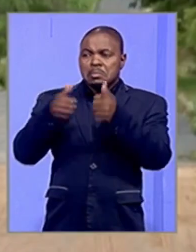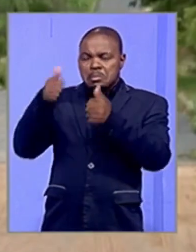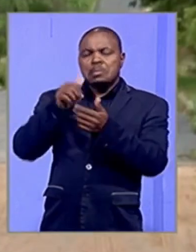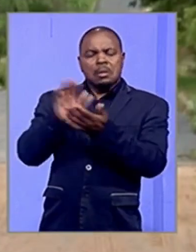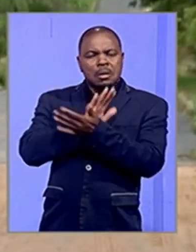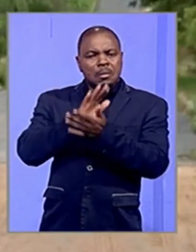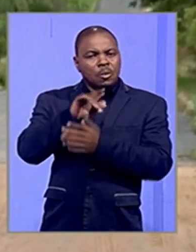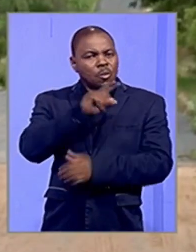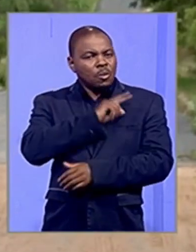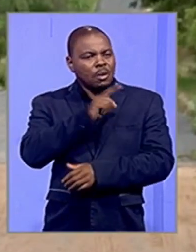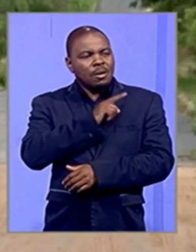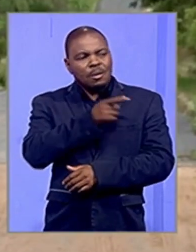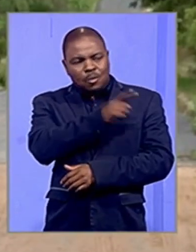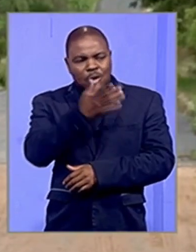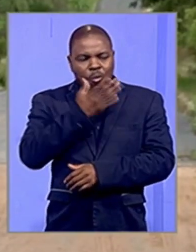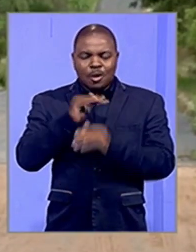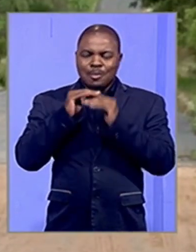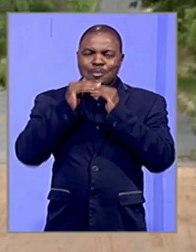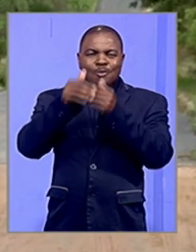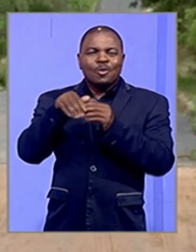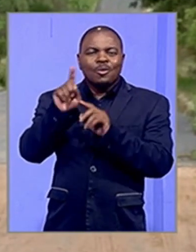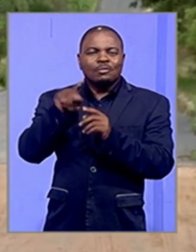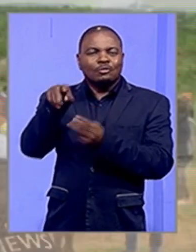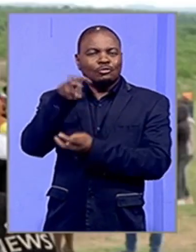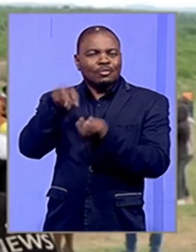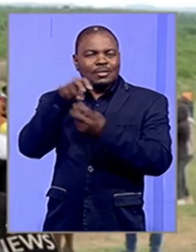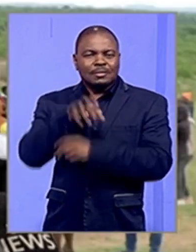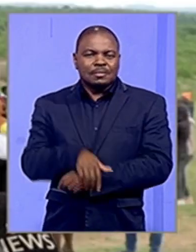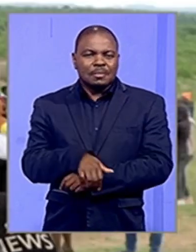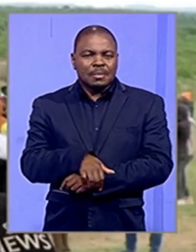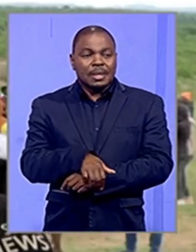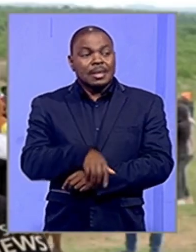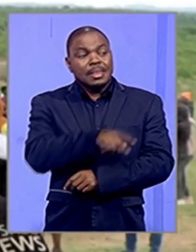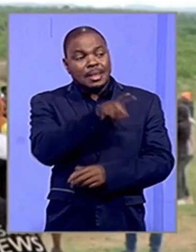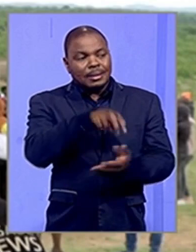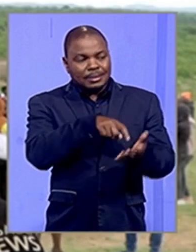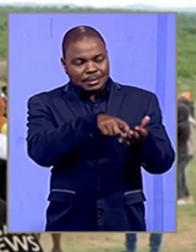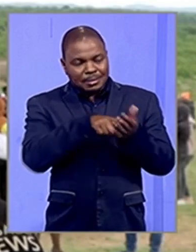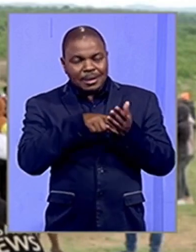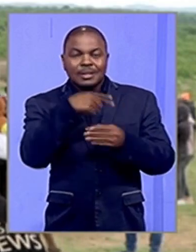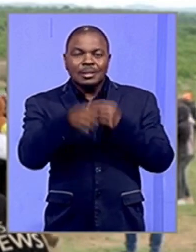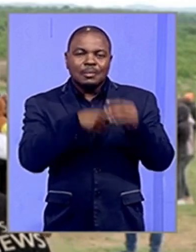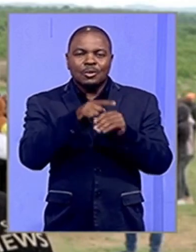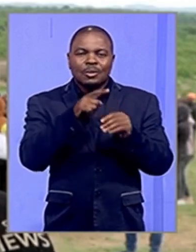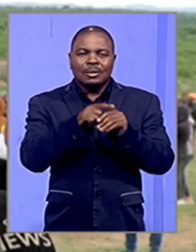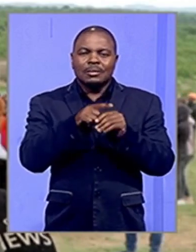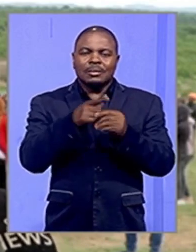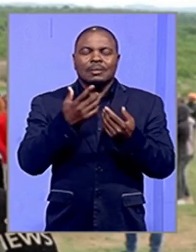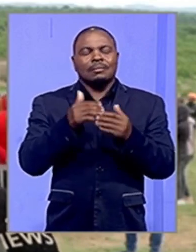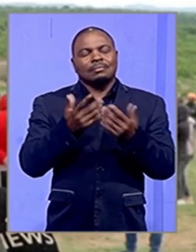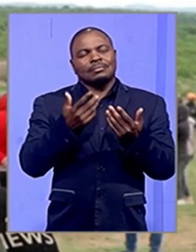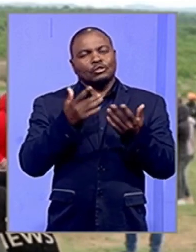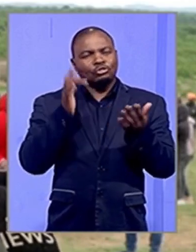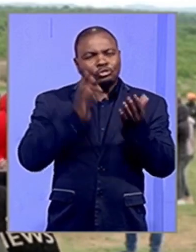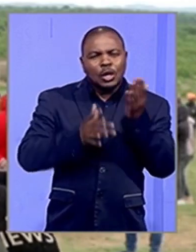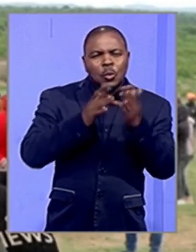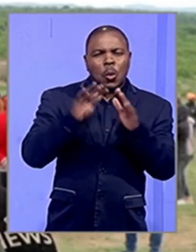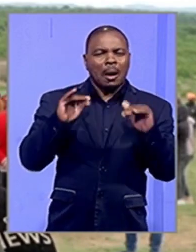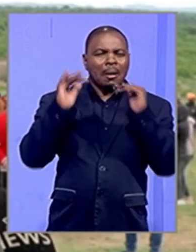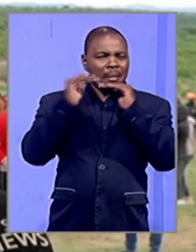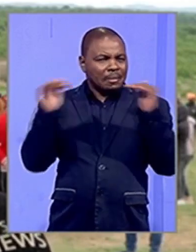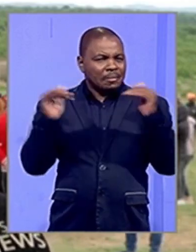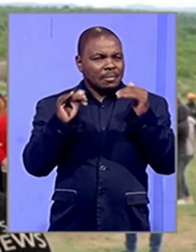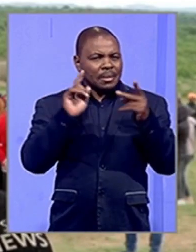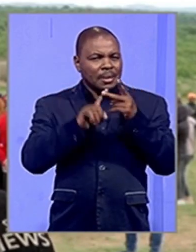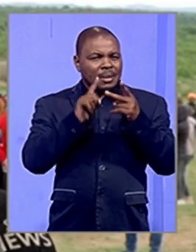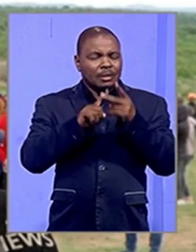baagi tsa go sireletsa bojanala. Some of the demands that they've made is about high tech. In principle, we should not